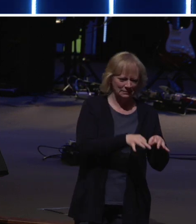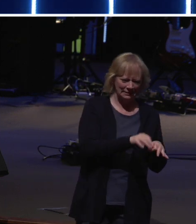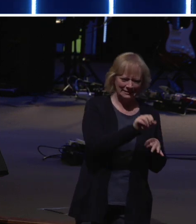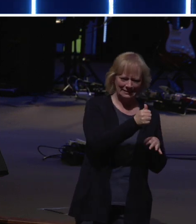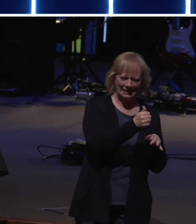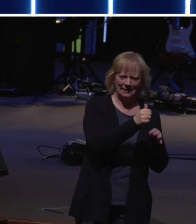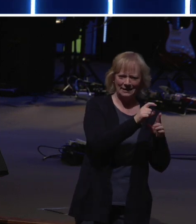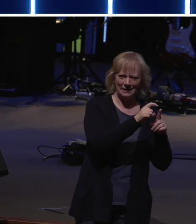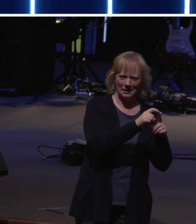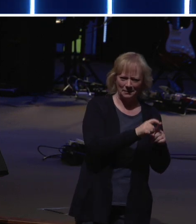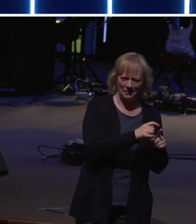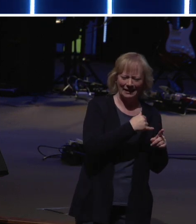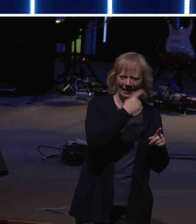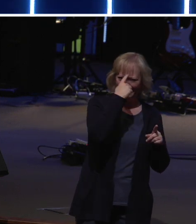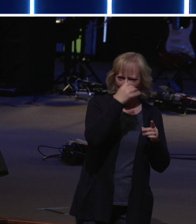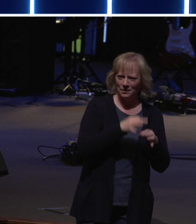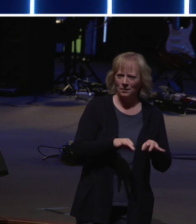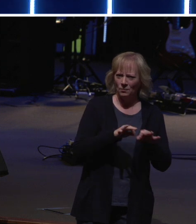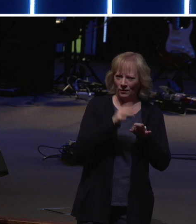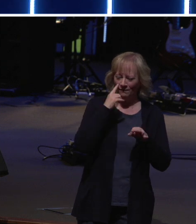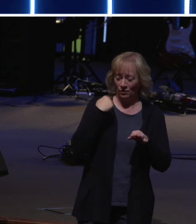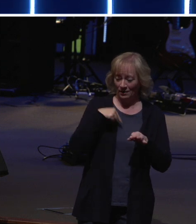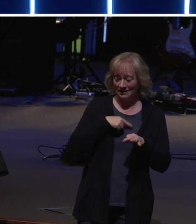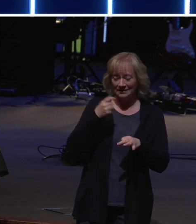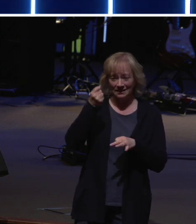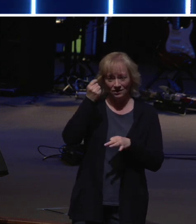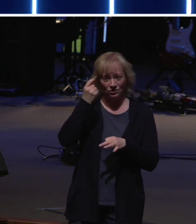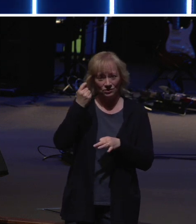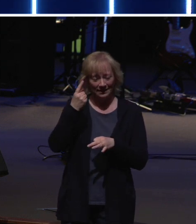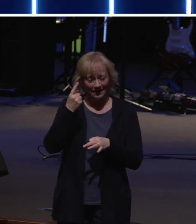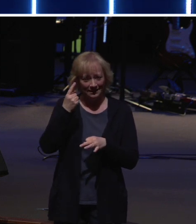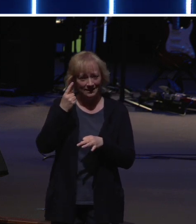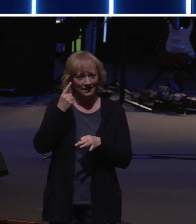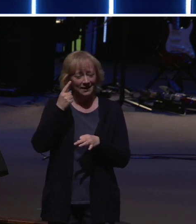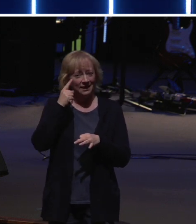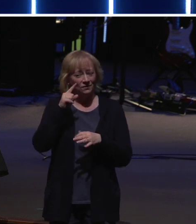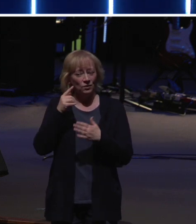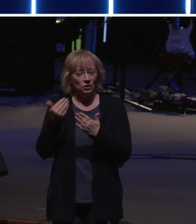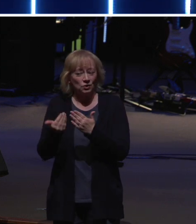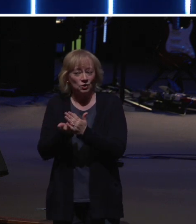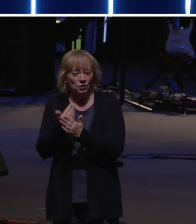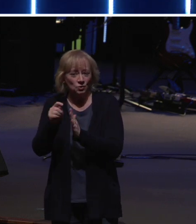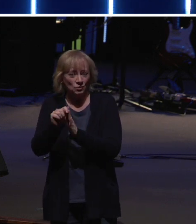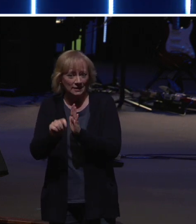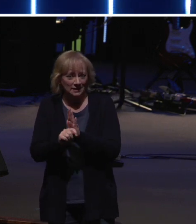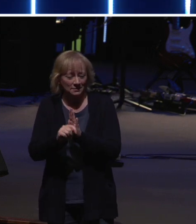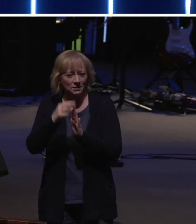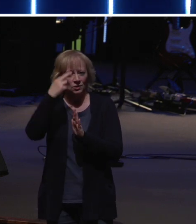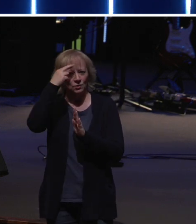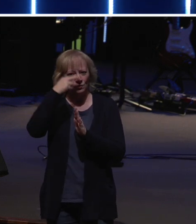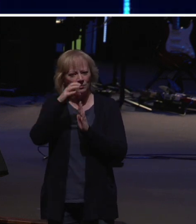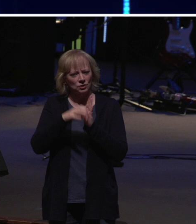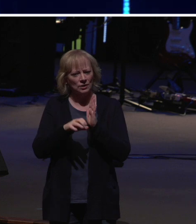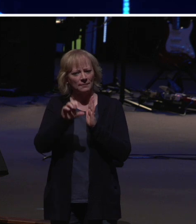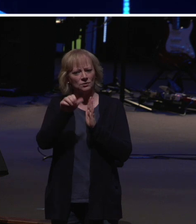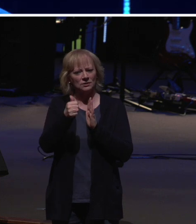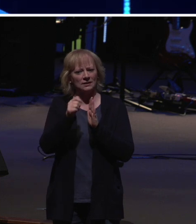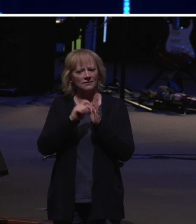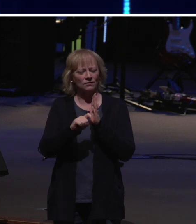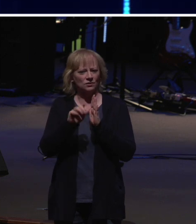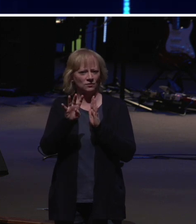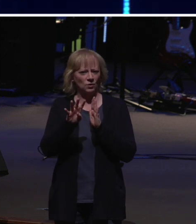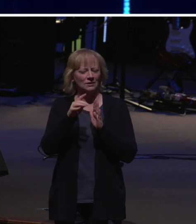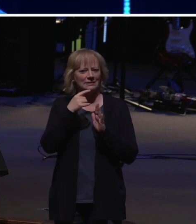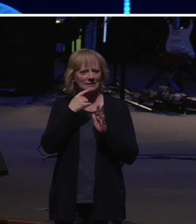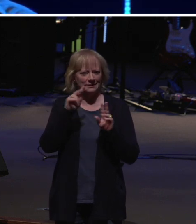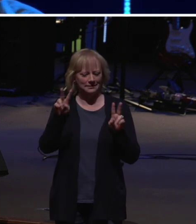important for us to understand. And for that, New Testament, Romans chapter 10, verse 4. It